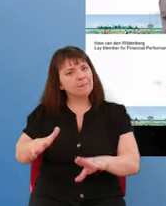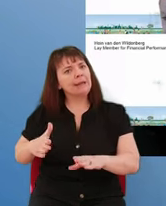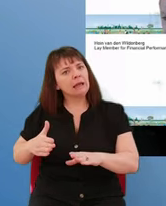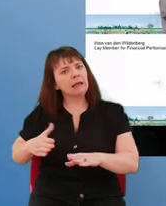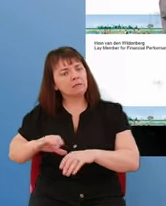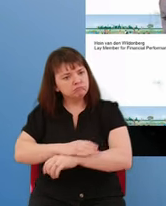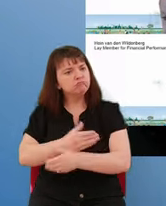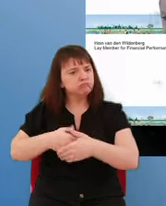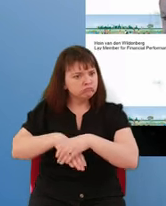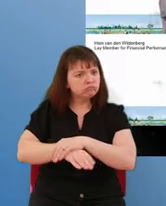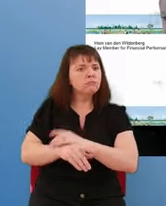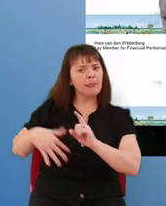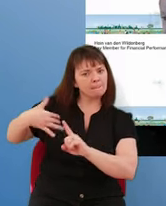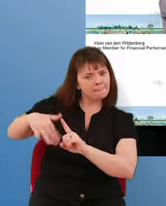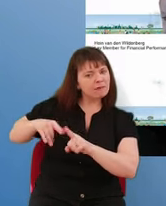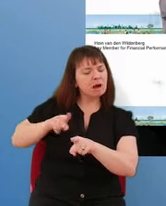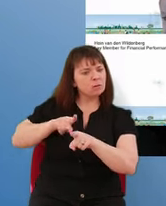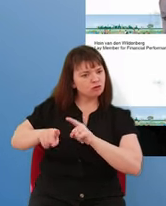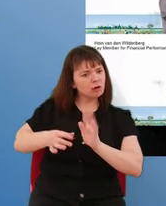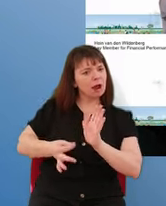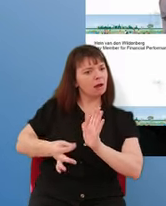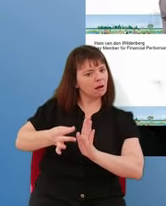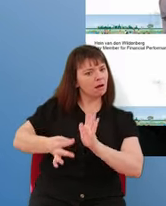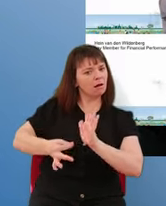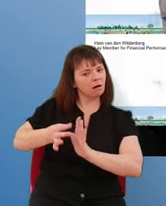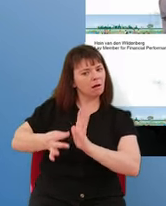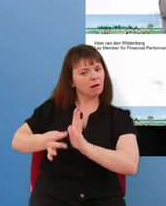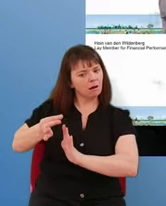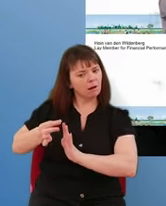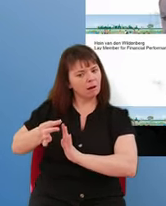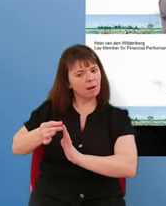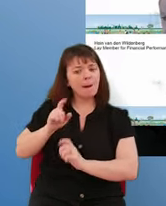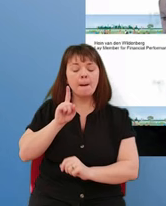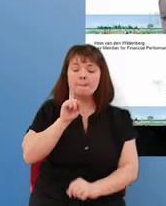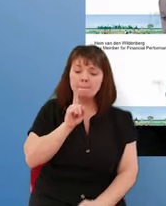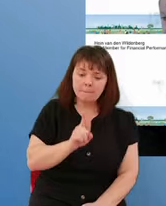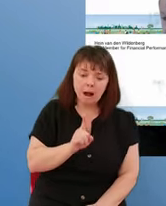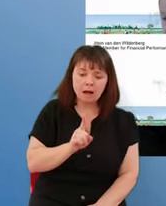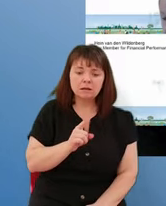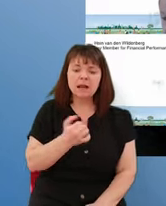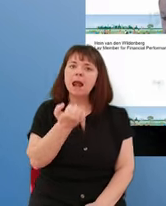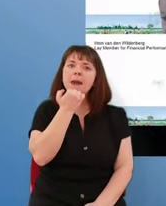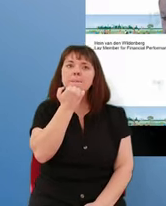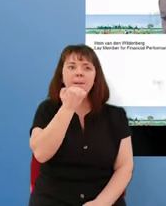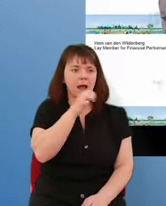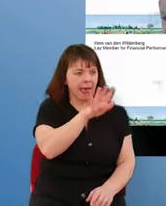been highlighted include around safe management of medicines,